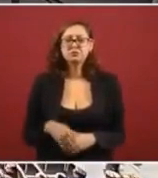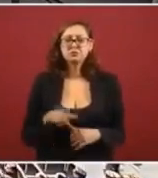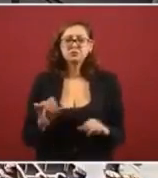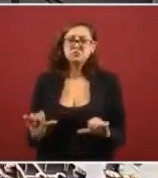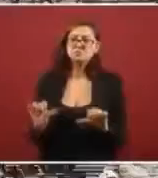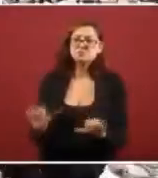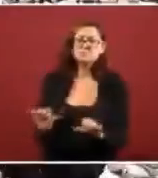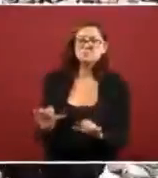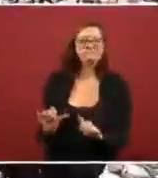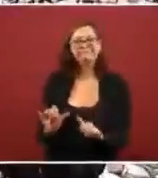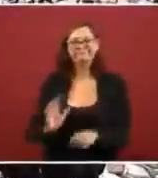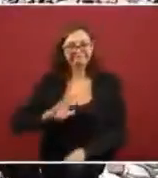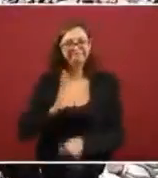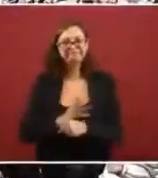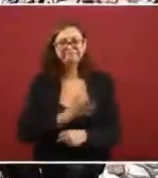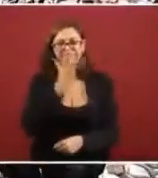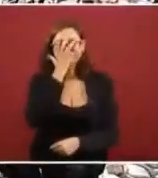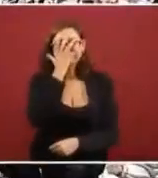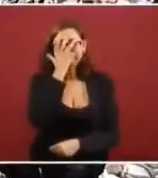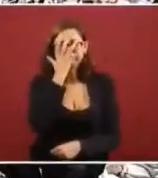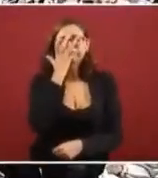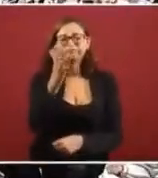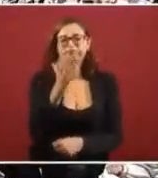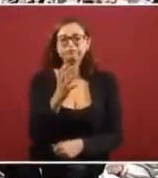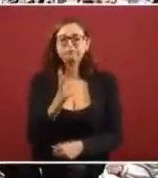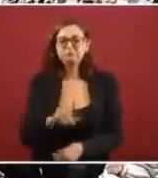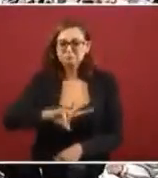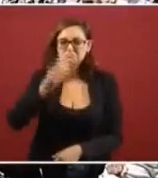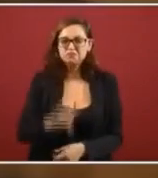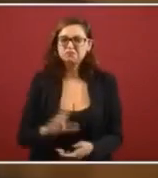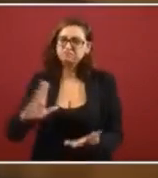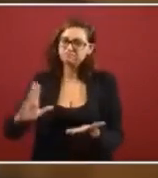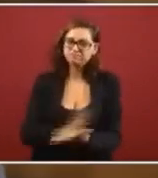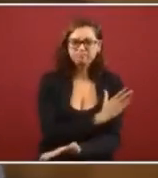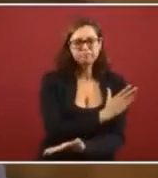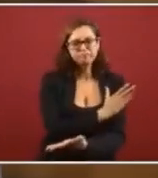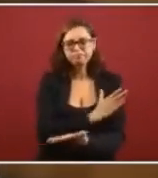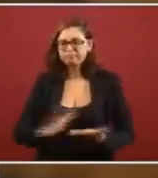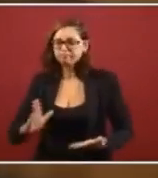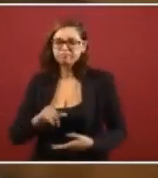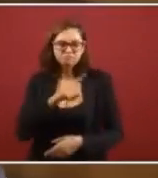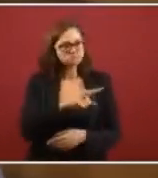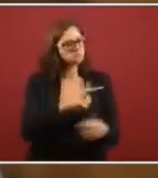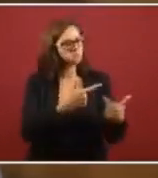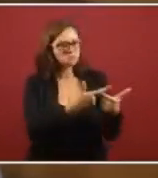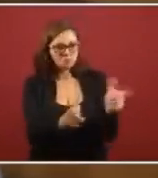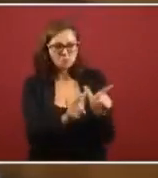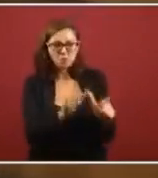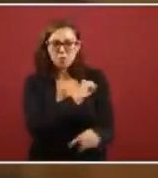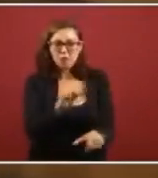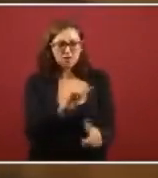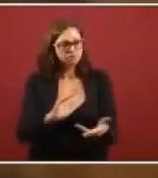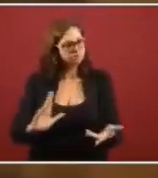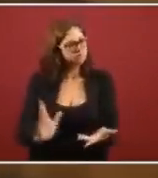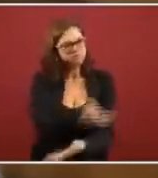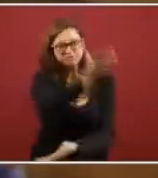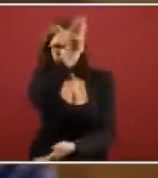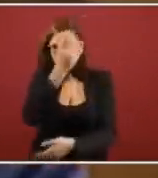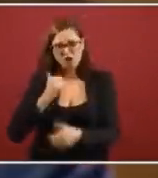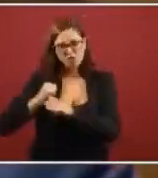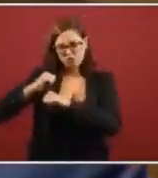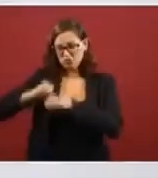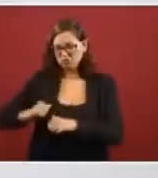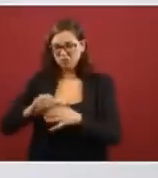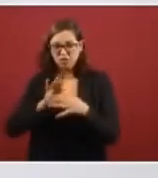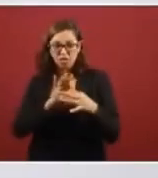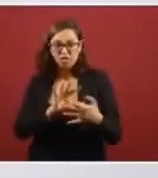impunity we separate we put a line at the boundary one side is delinquency on one side